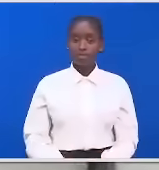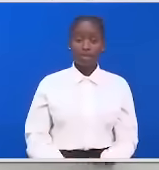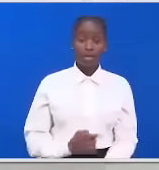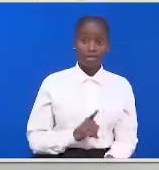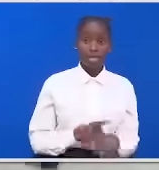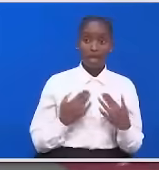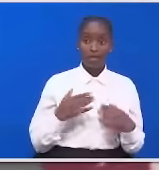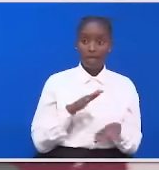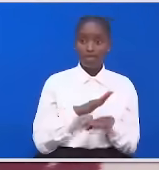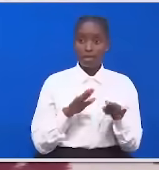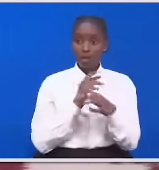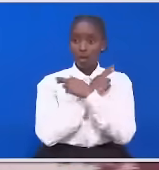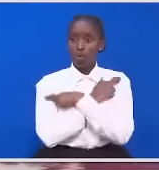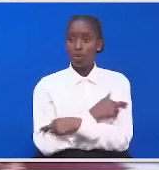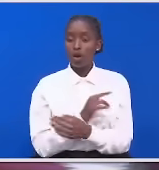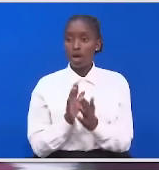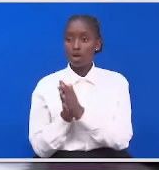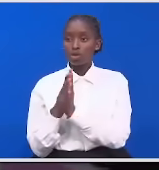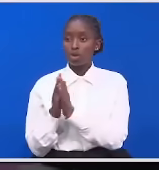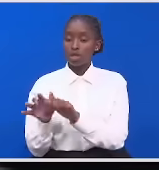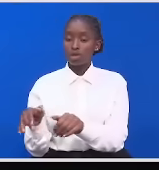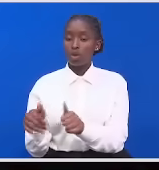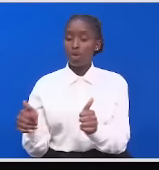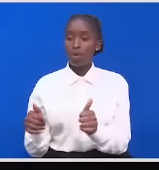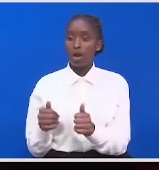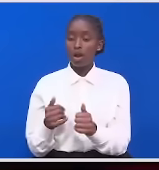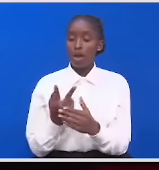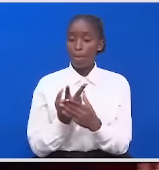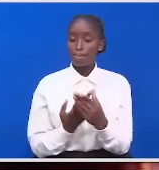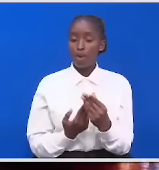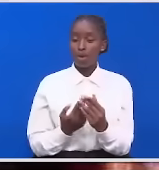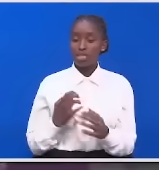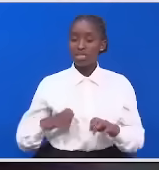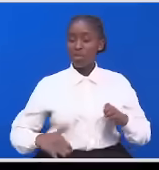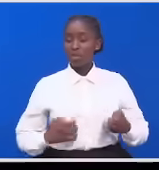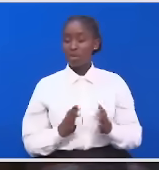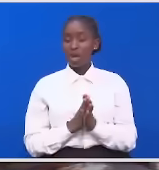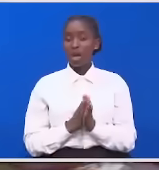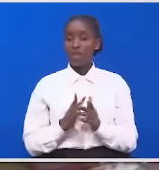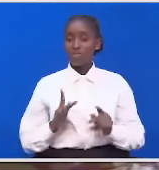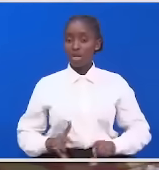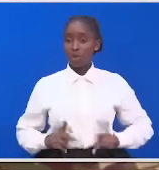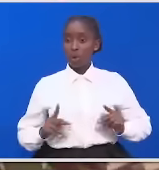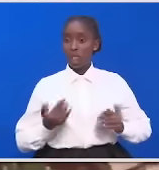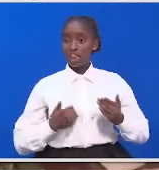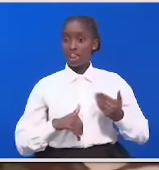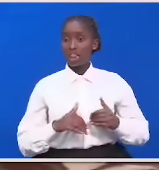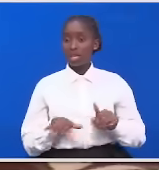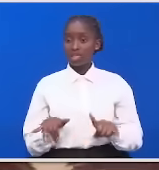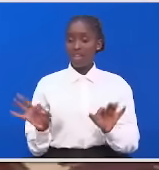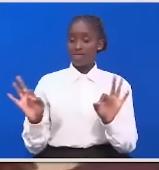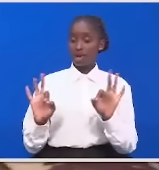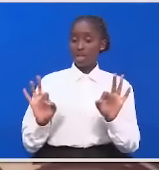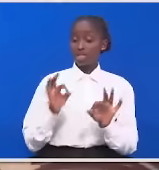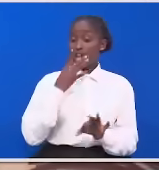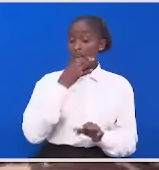Maina's story becomes legend, the wounds, both physical and emotional, remains fresh. Will he continue getting